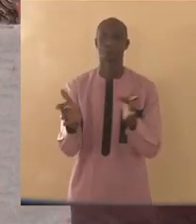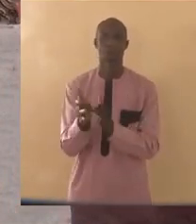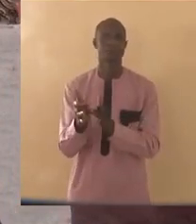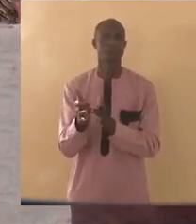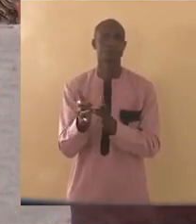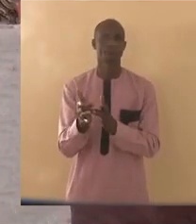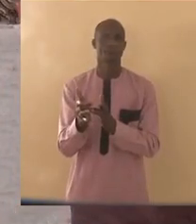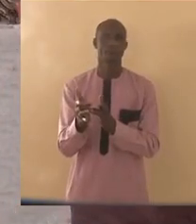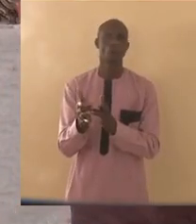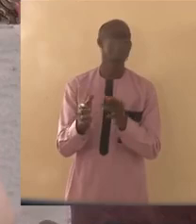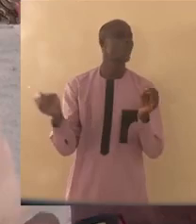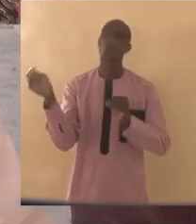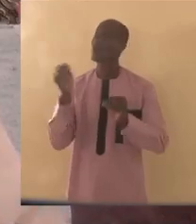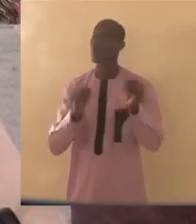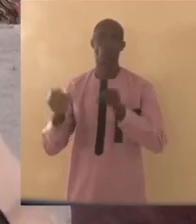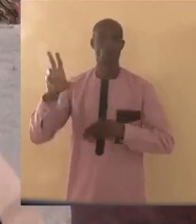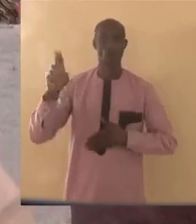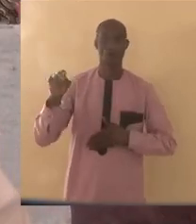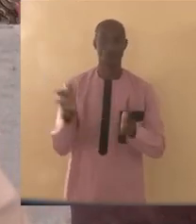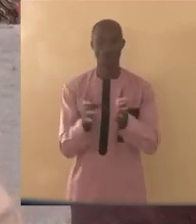orphans. Oh no,